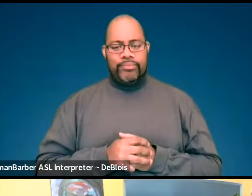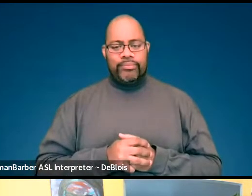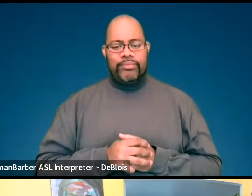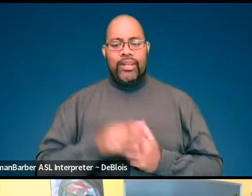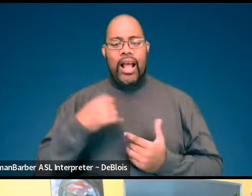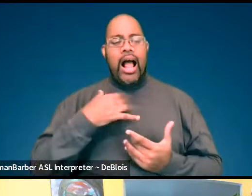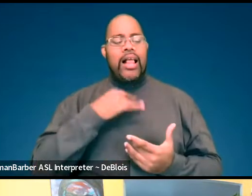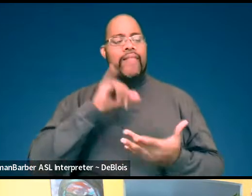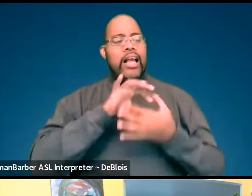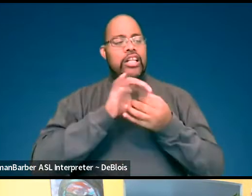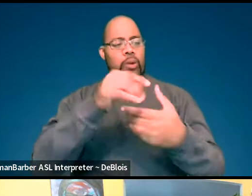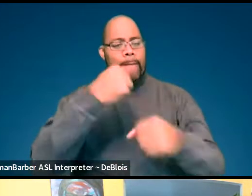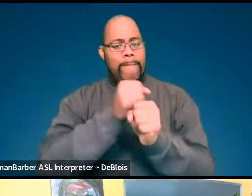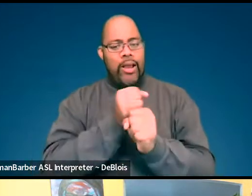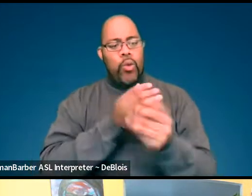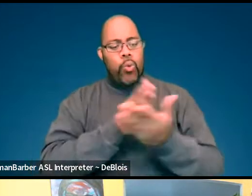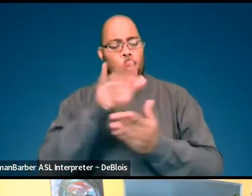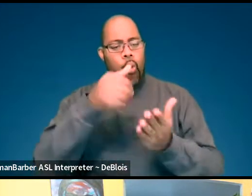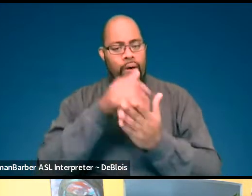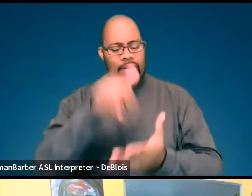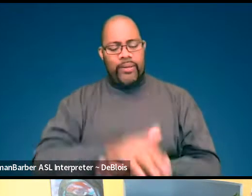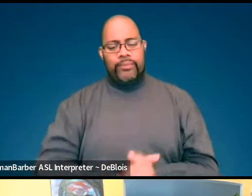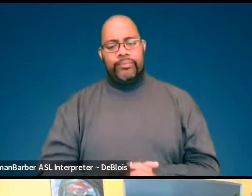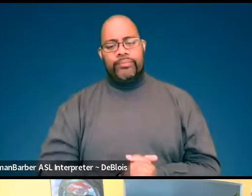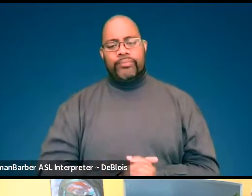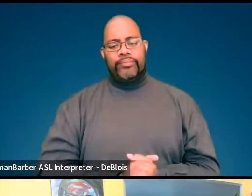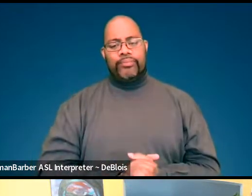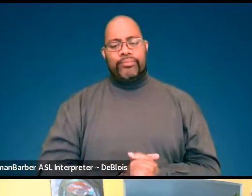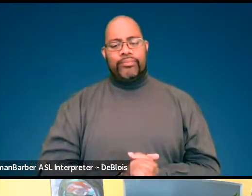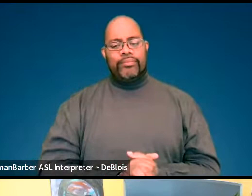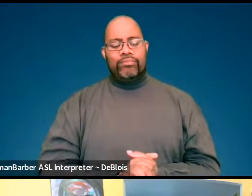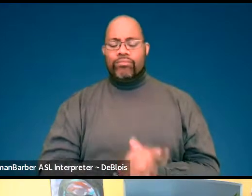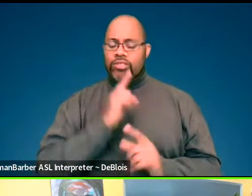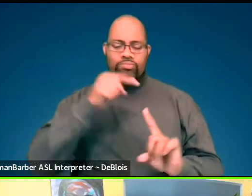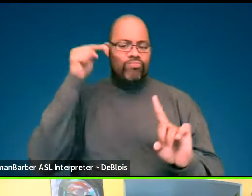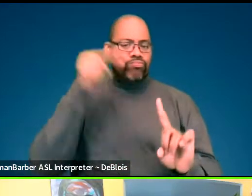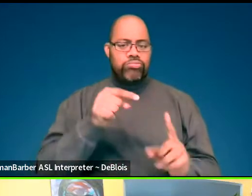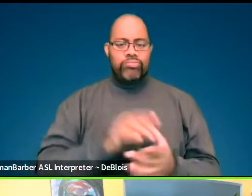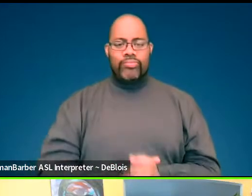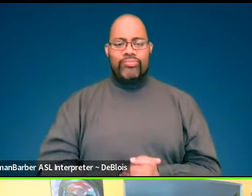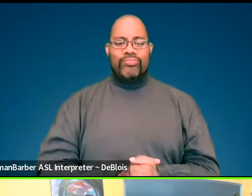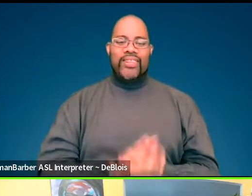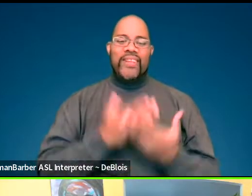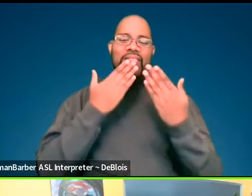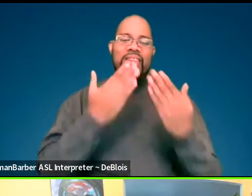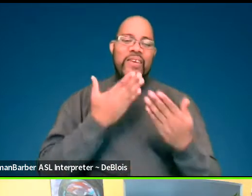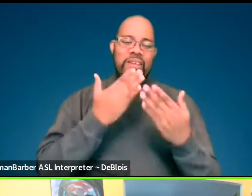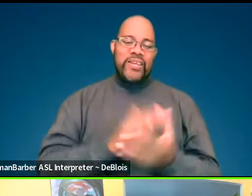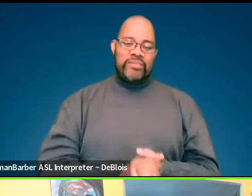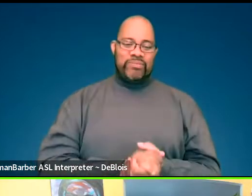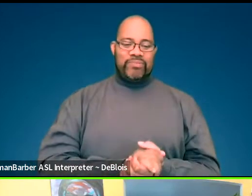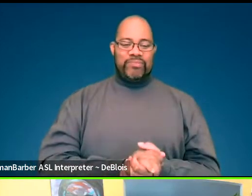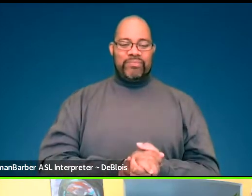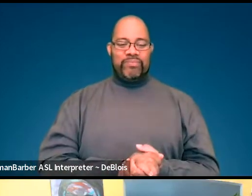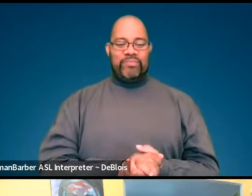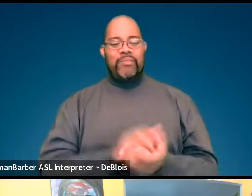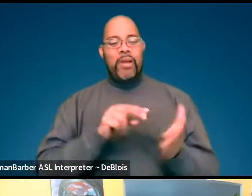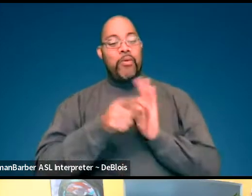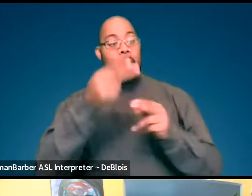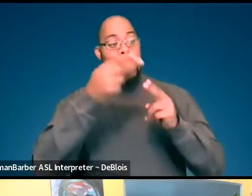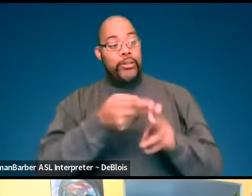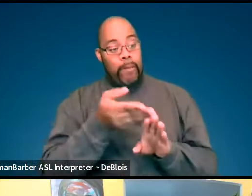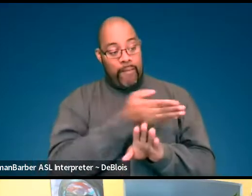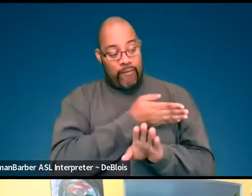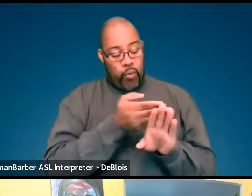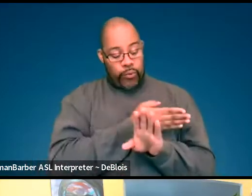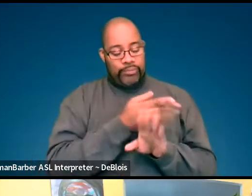the connections that you're making through all of this. So on point. Thank you. Thank you. I mean, you mentioned